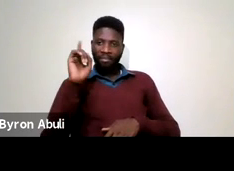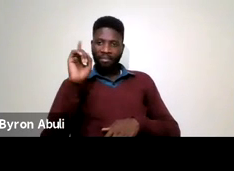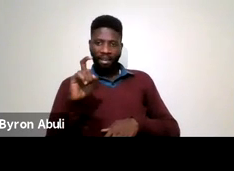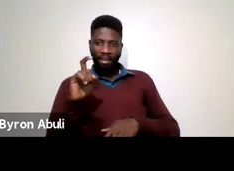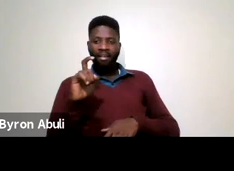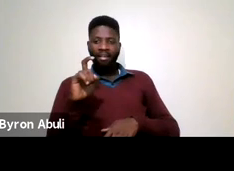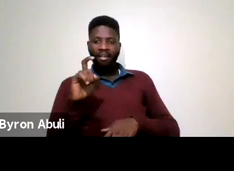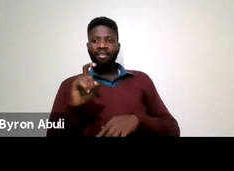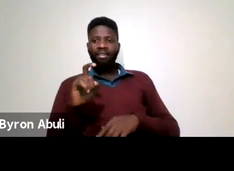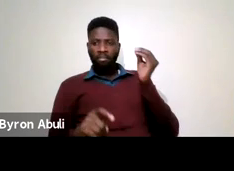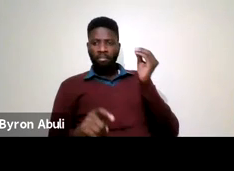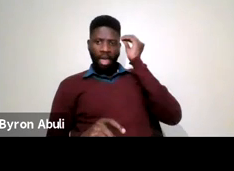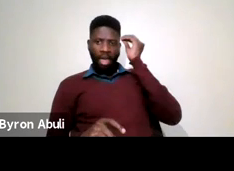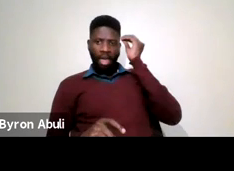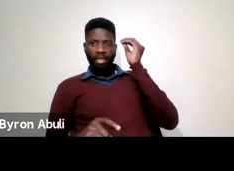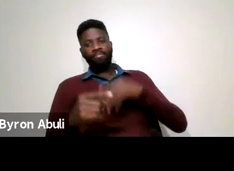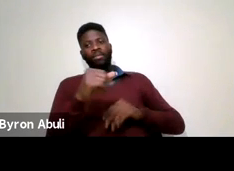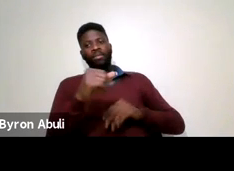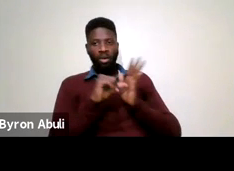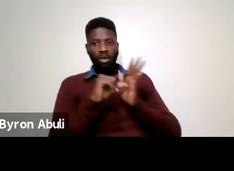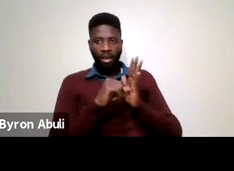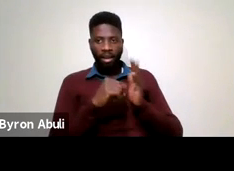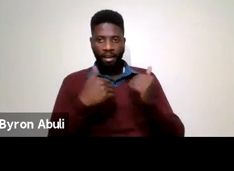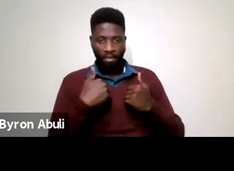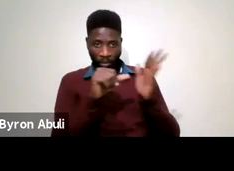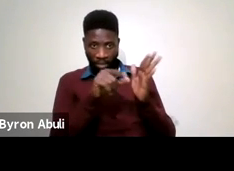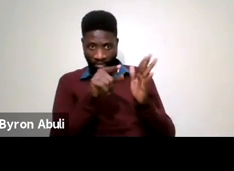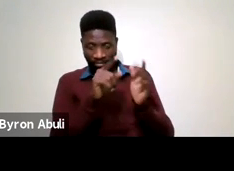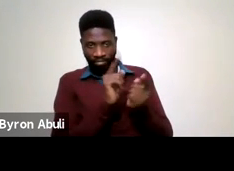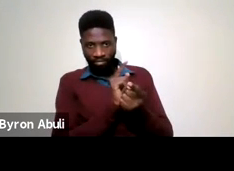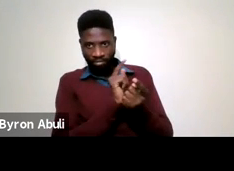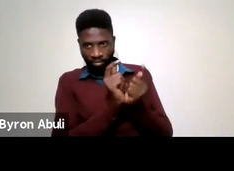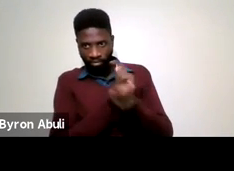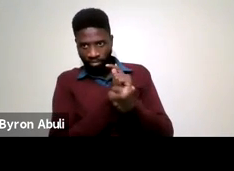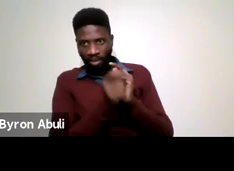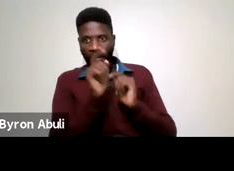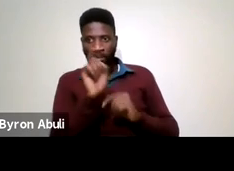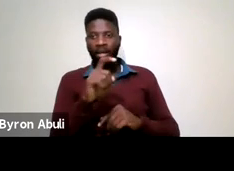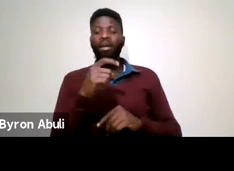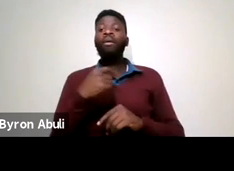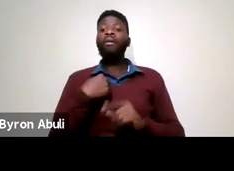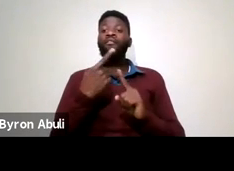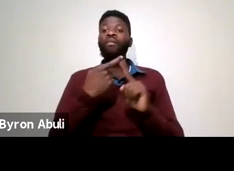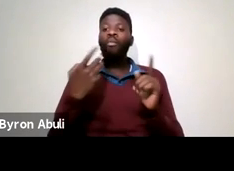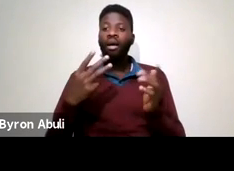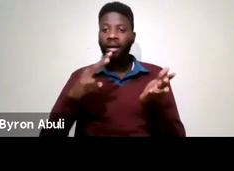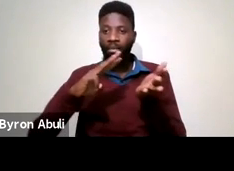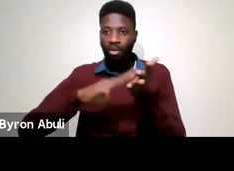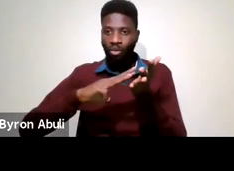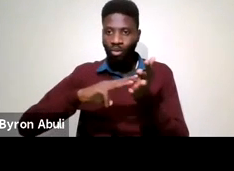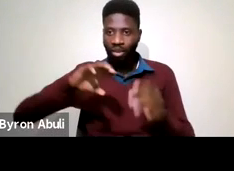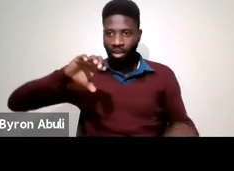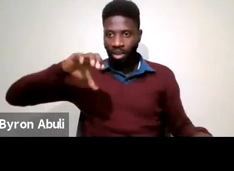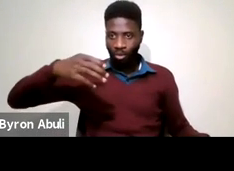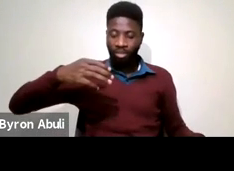and it needs to be corrected. For me, I come from Migori County, and Yes. one thing that